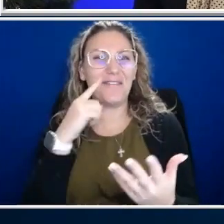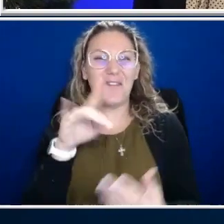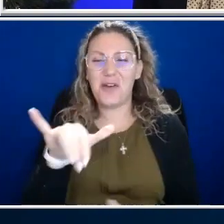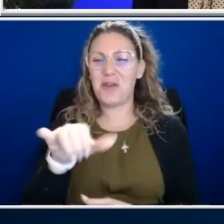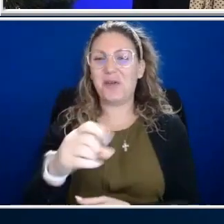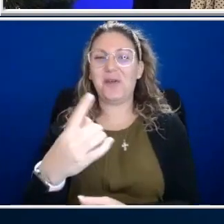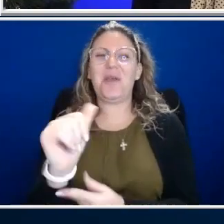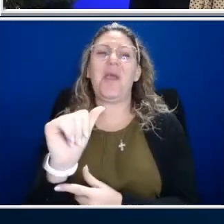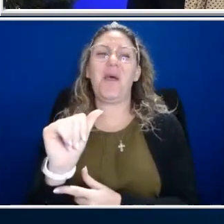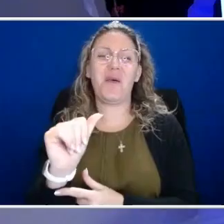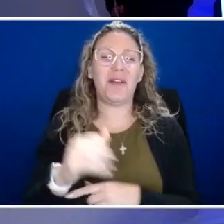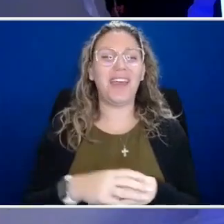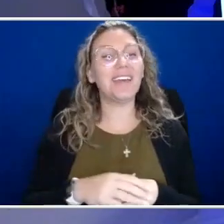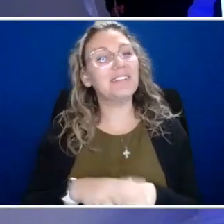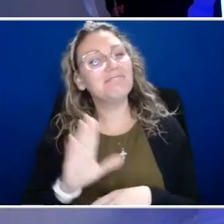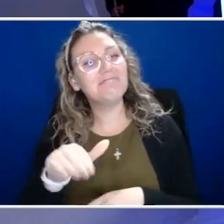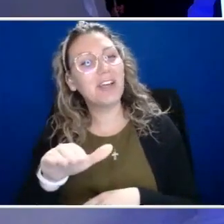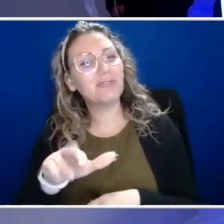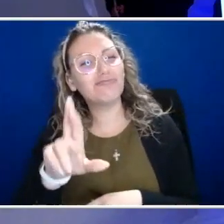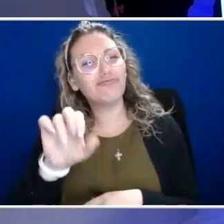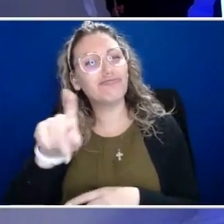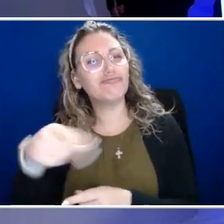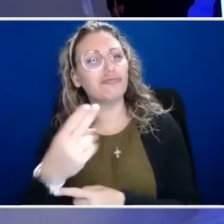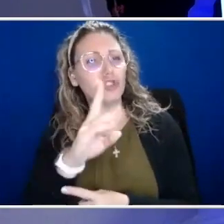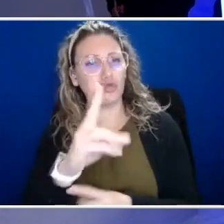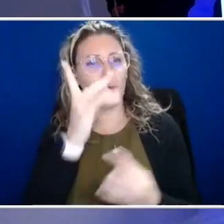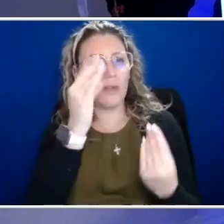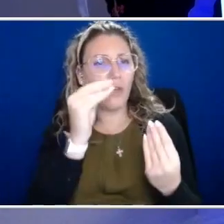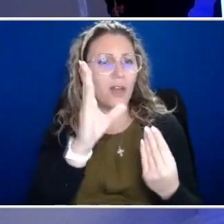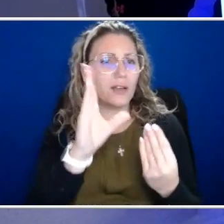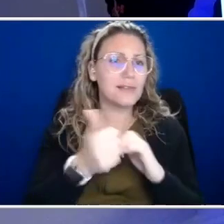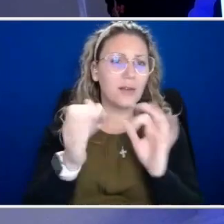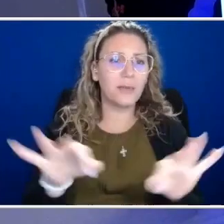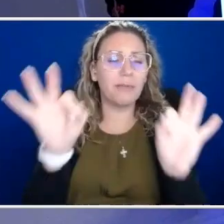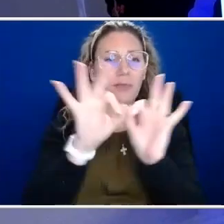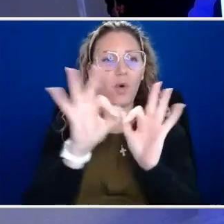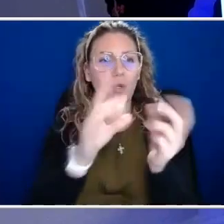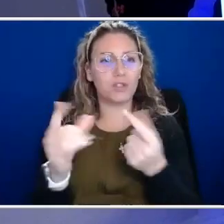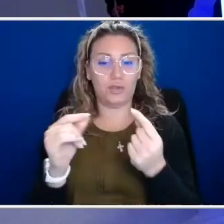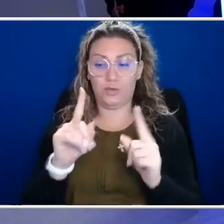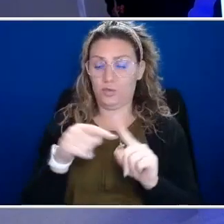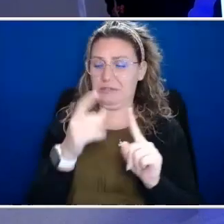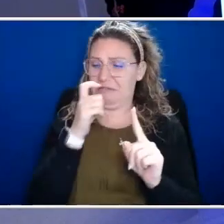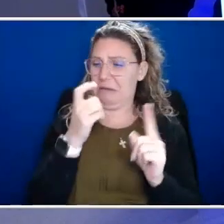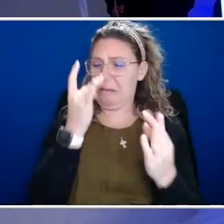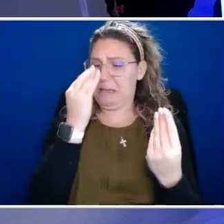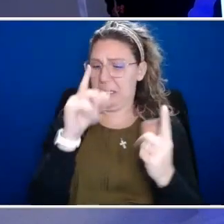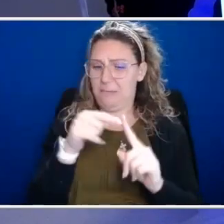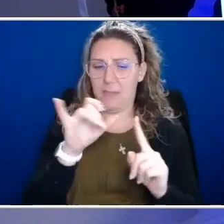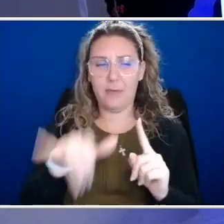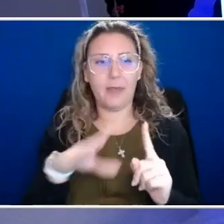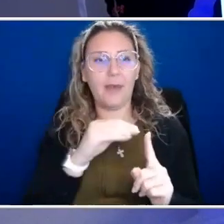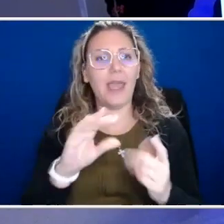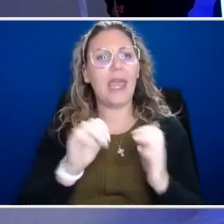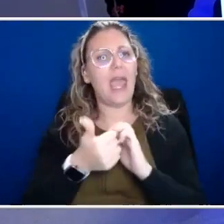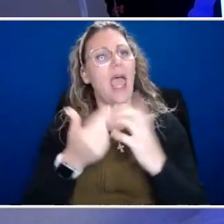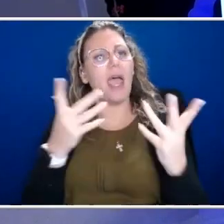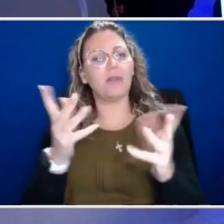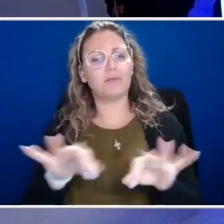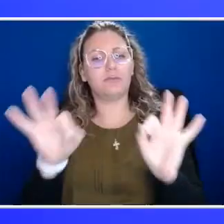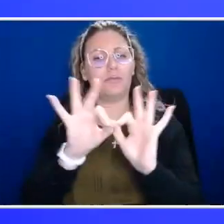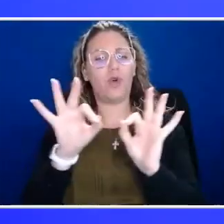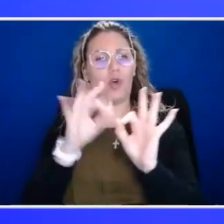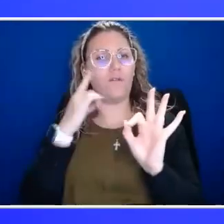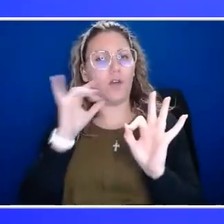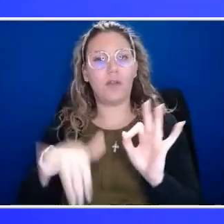Kalendar-Rich, your thoughts on that? How important is it just to do these things when you're not even thinking about it, and how it can really have a big payoff as people get older? Yeah, the way that we